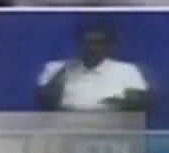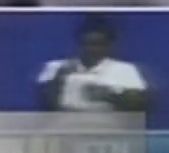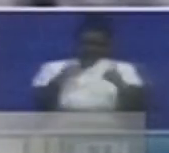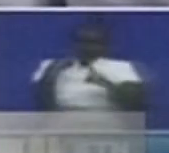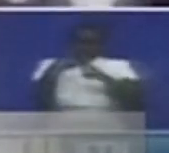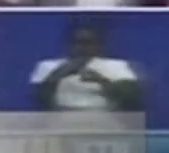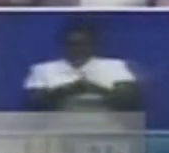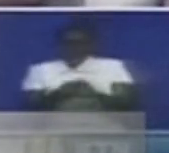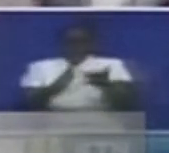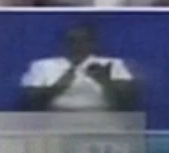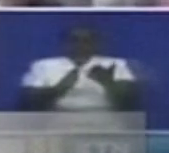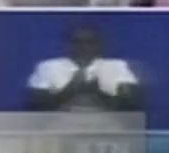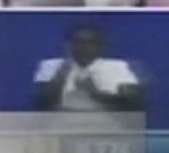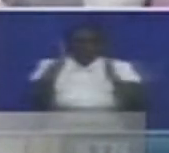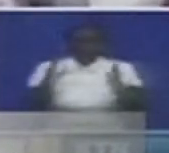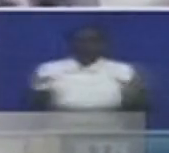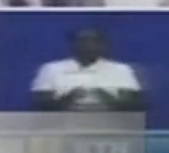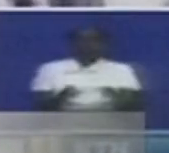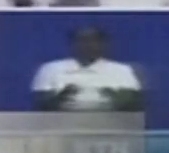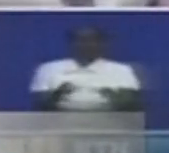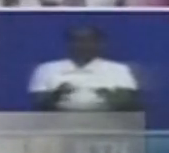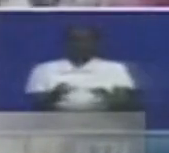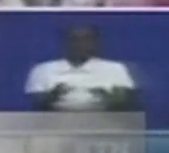from rights groups